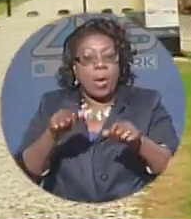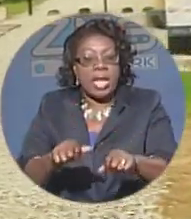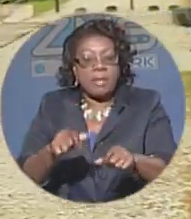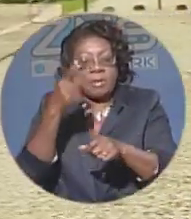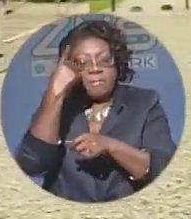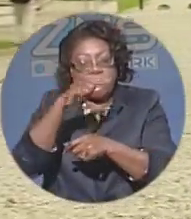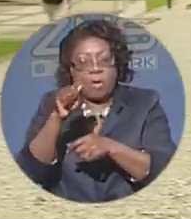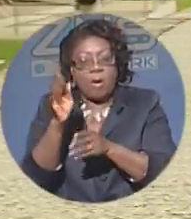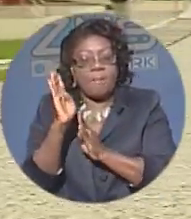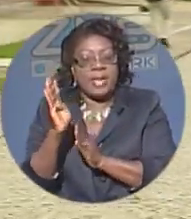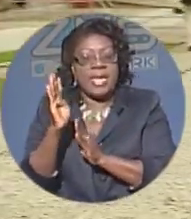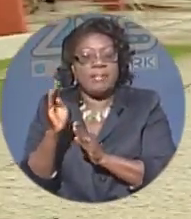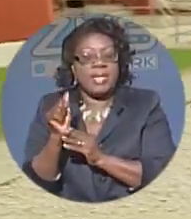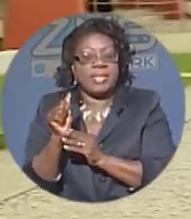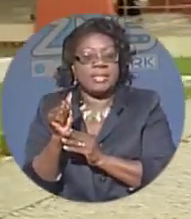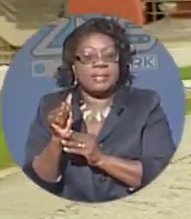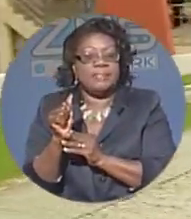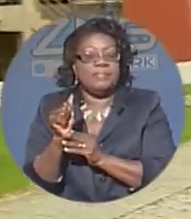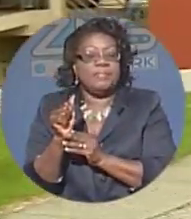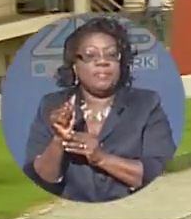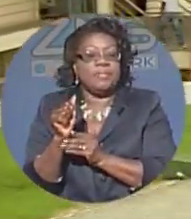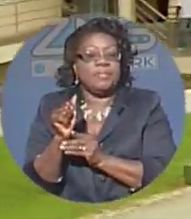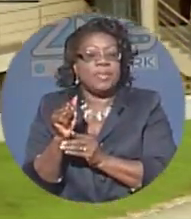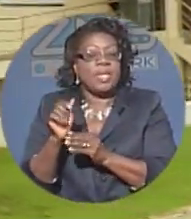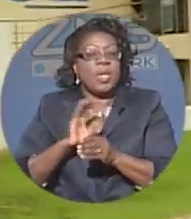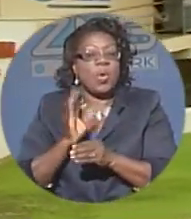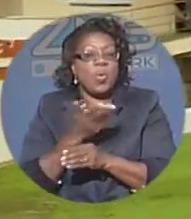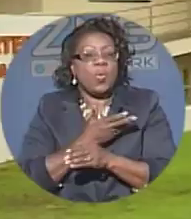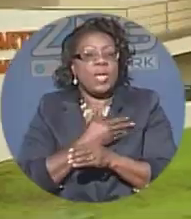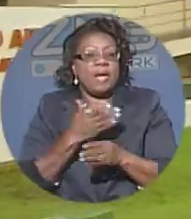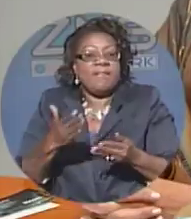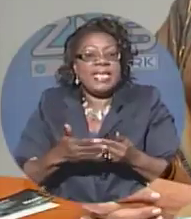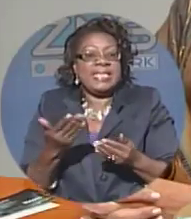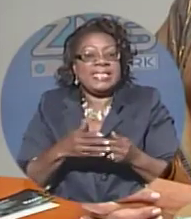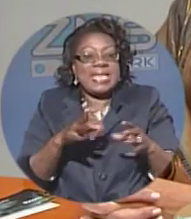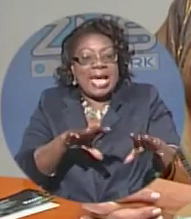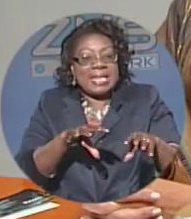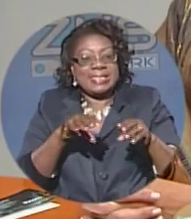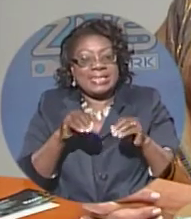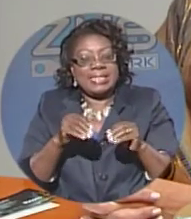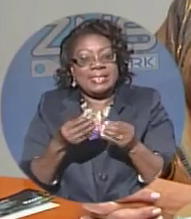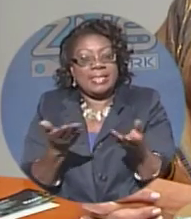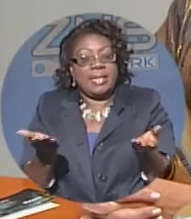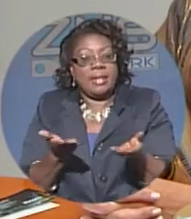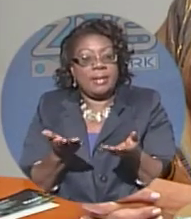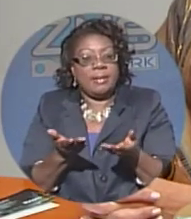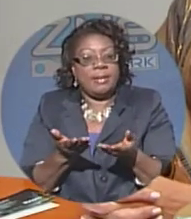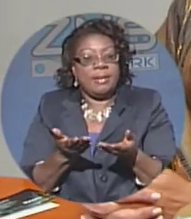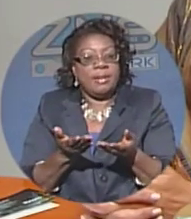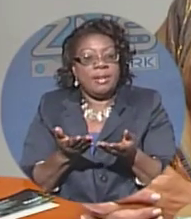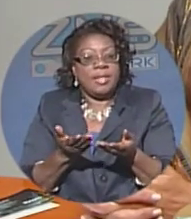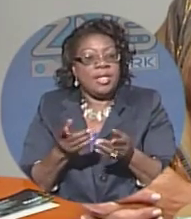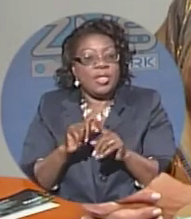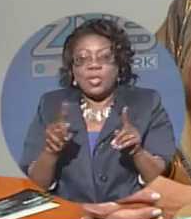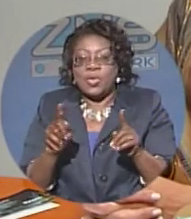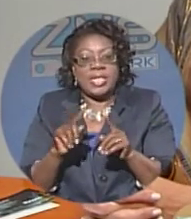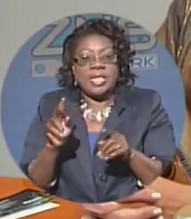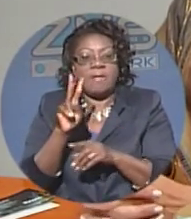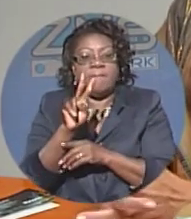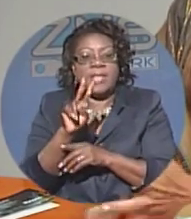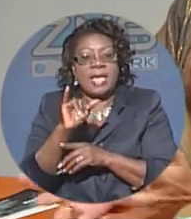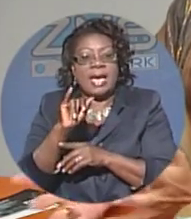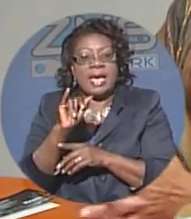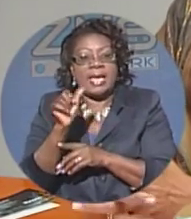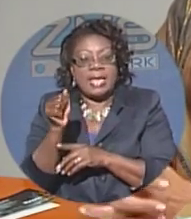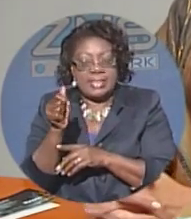safe country. We have the dollar. We have an easy access to get here. I don't think you need a visa to get here.